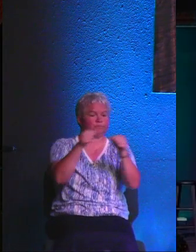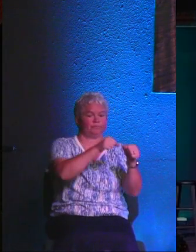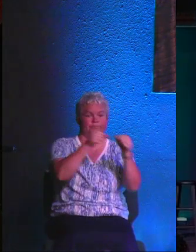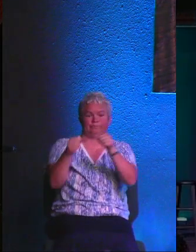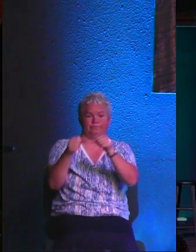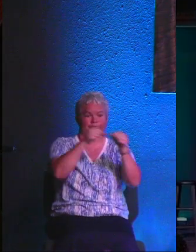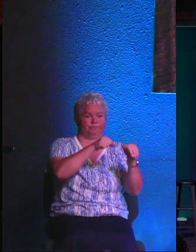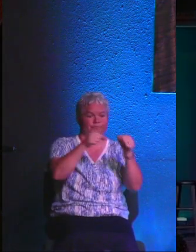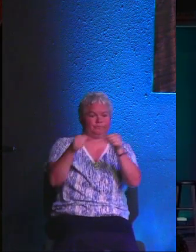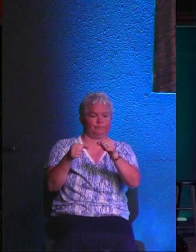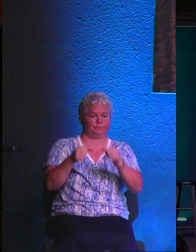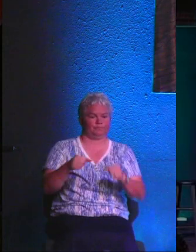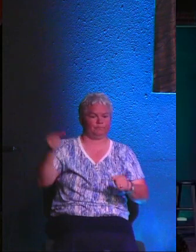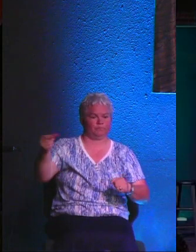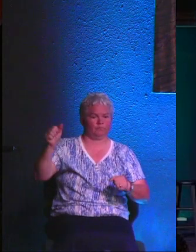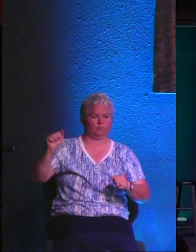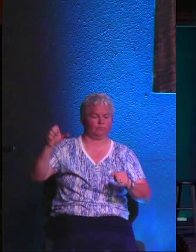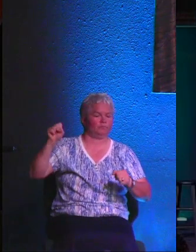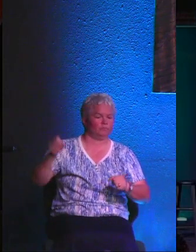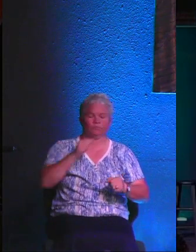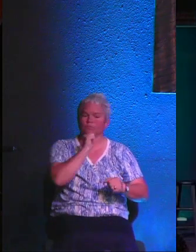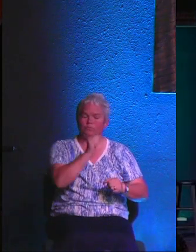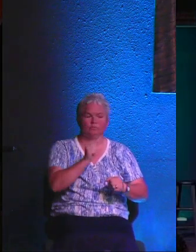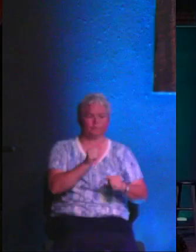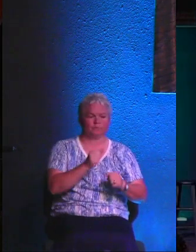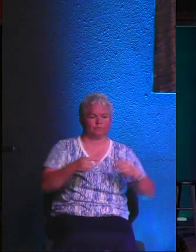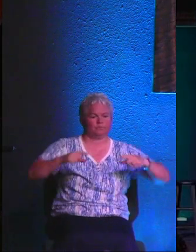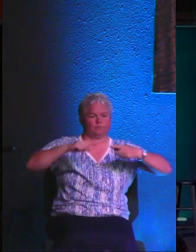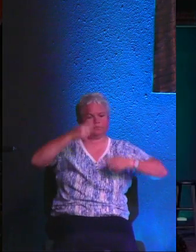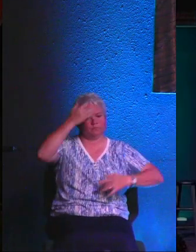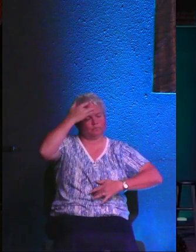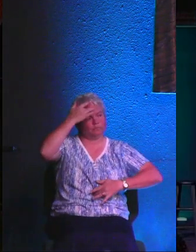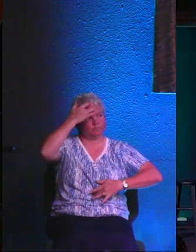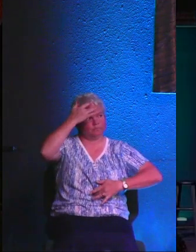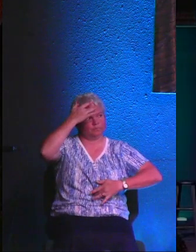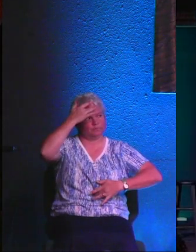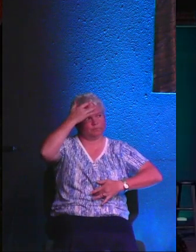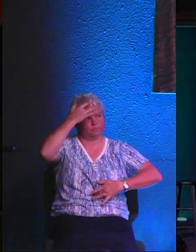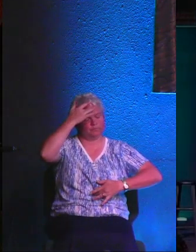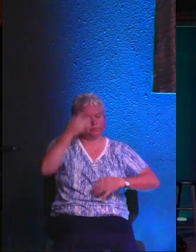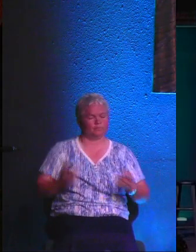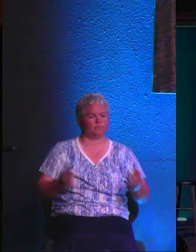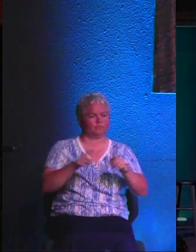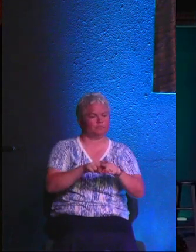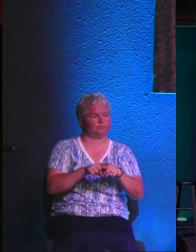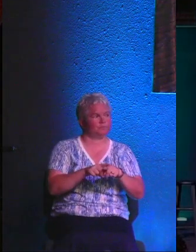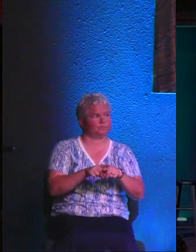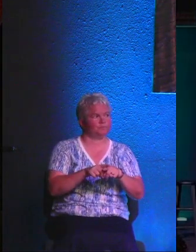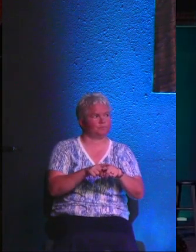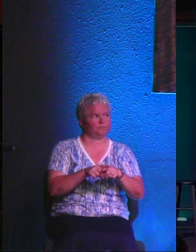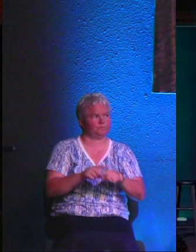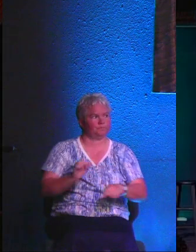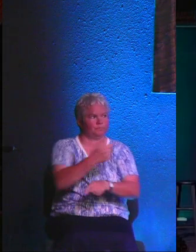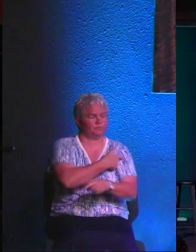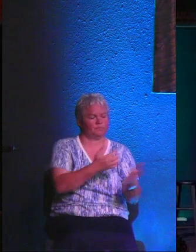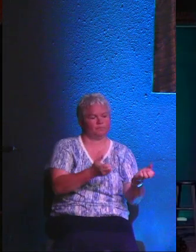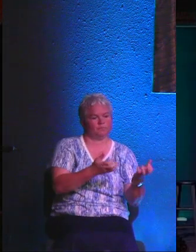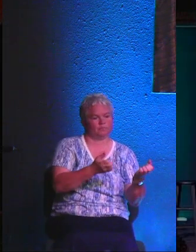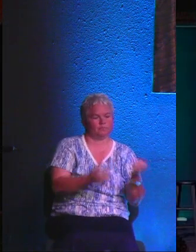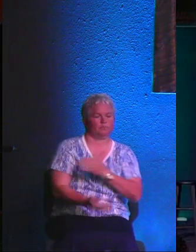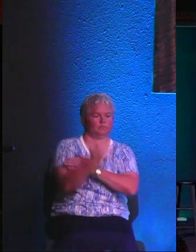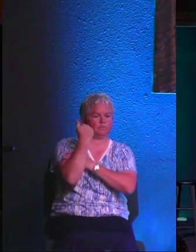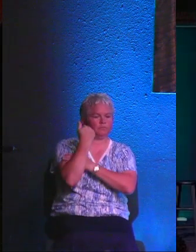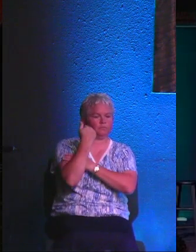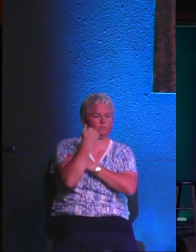is not cheap. And so with everything that's going on and some sickness and just things that are happening, we decided we wanted to be with you